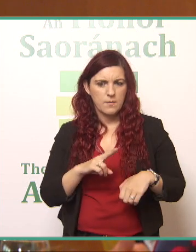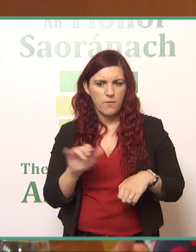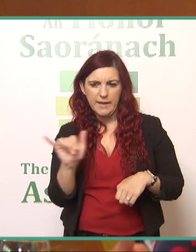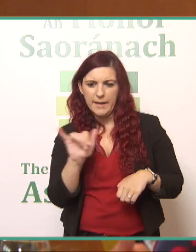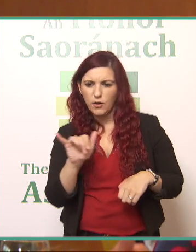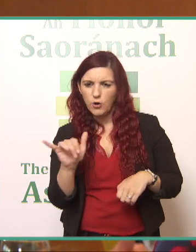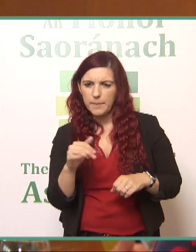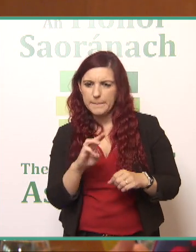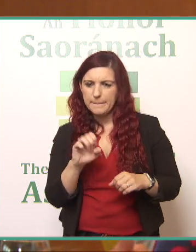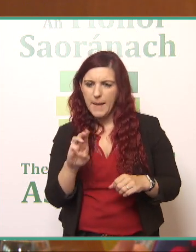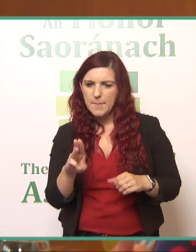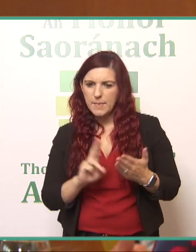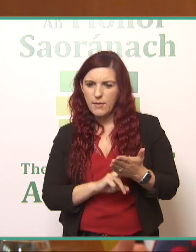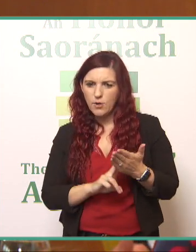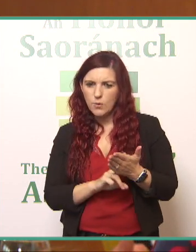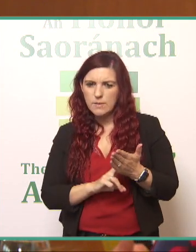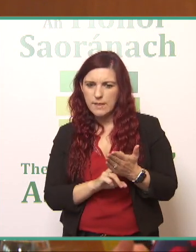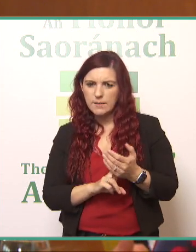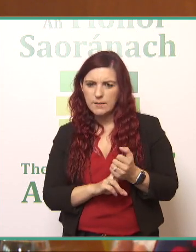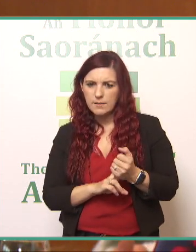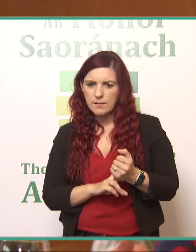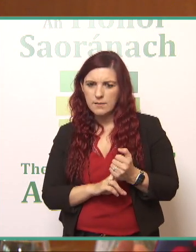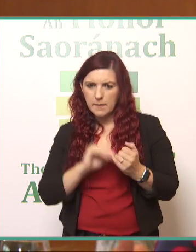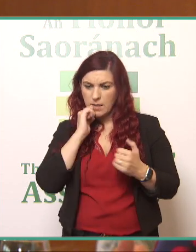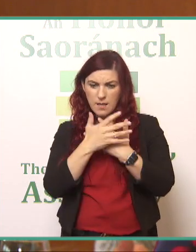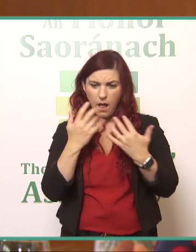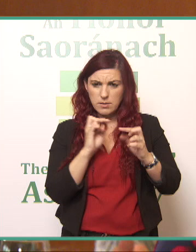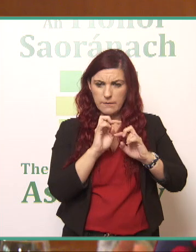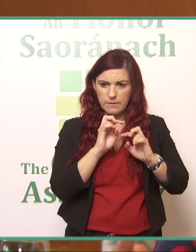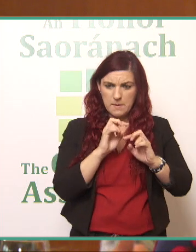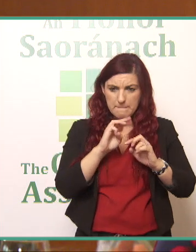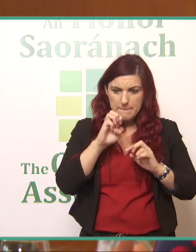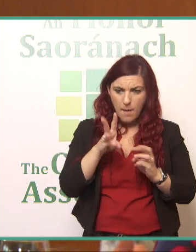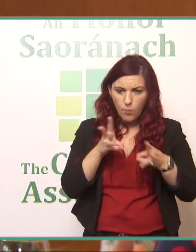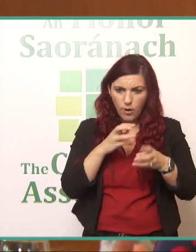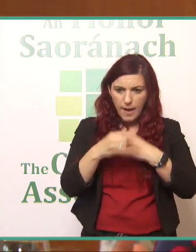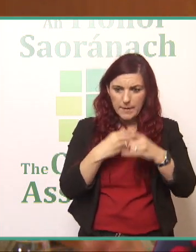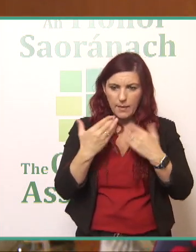Survey work that needs to be done? Is there a chance that that work could be used as a dual purpose?